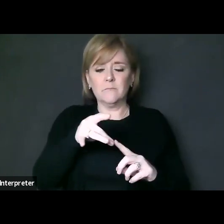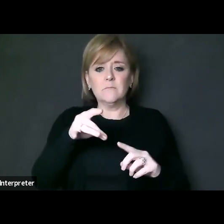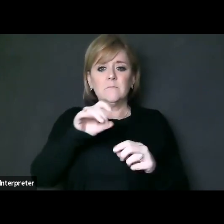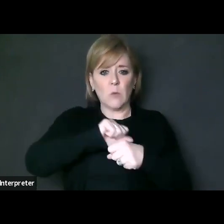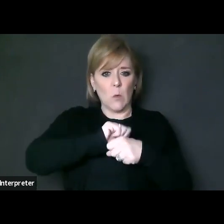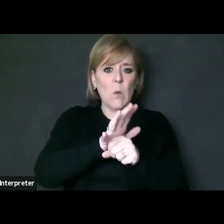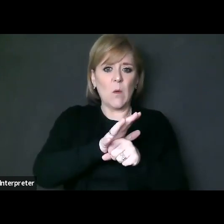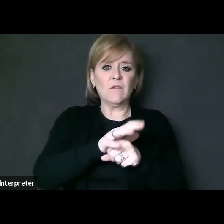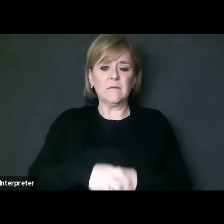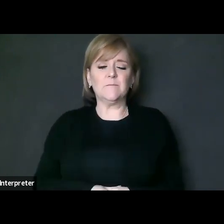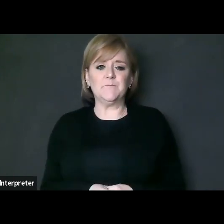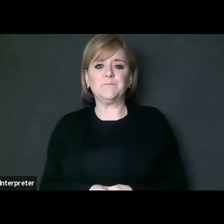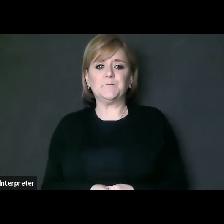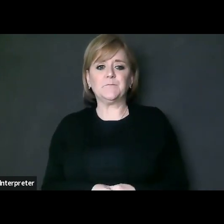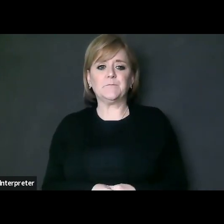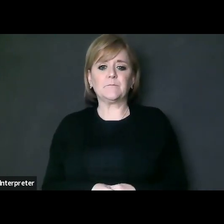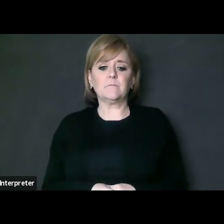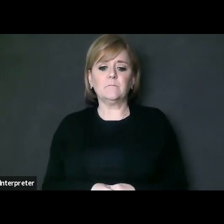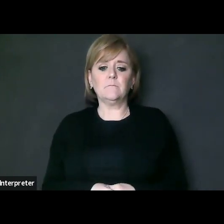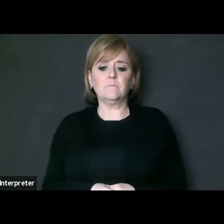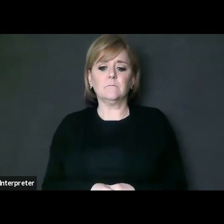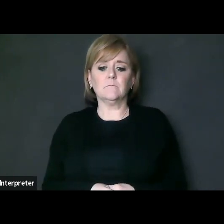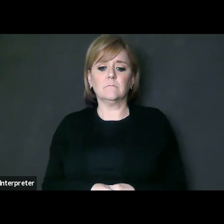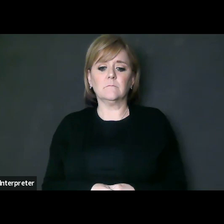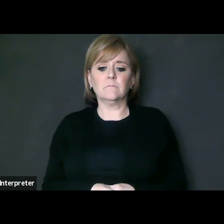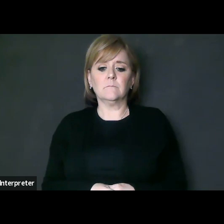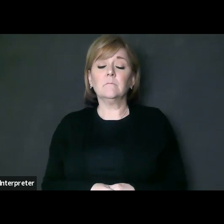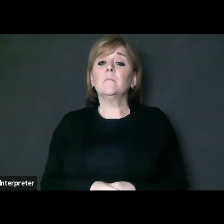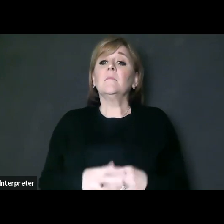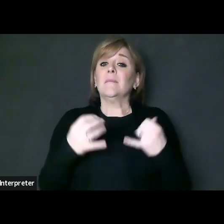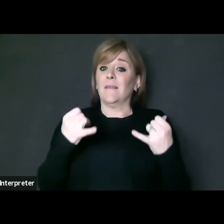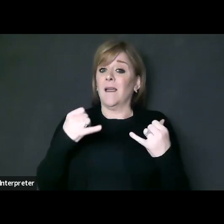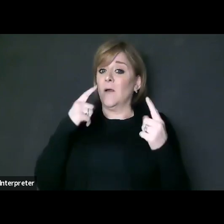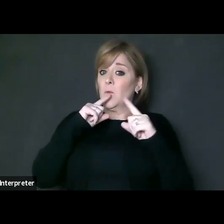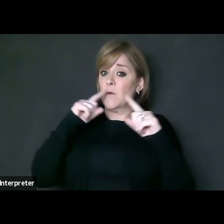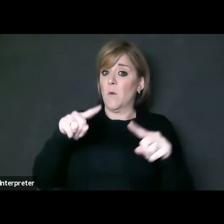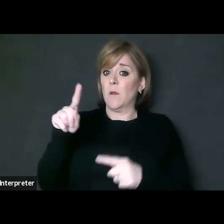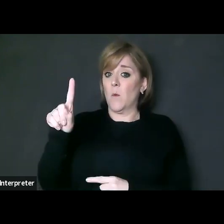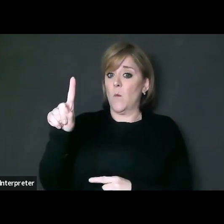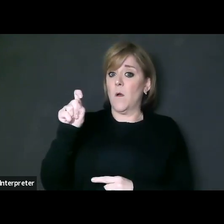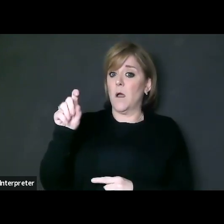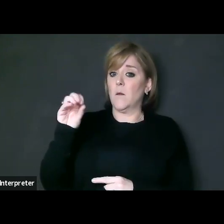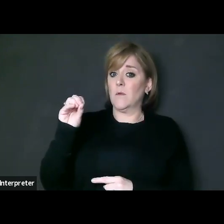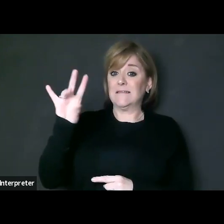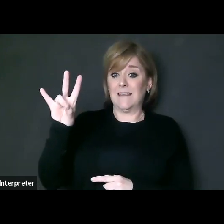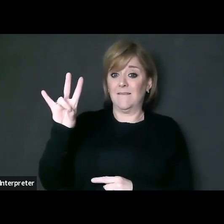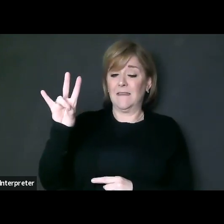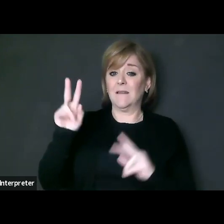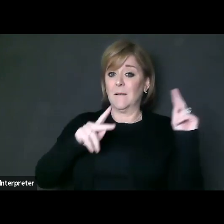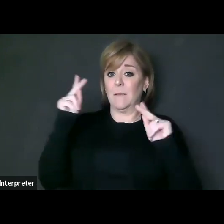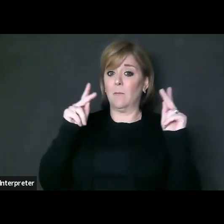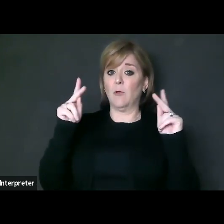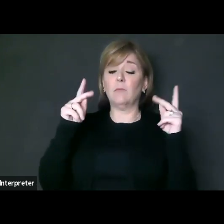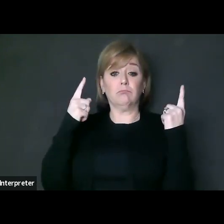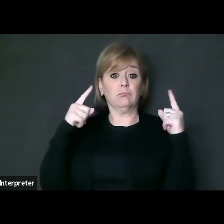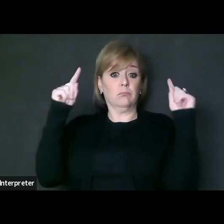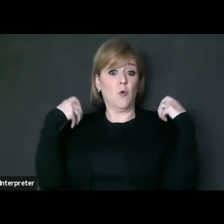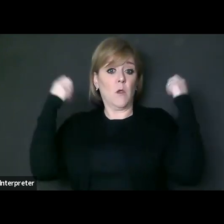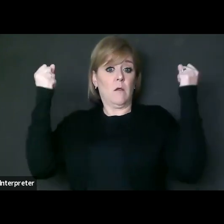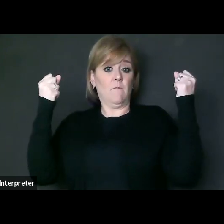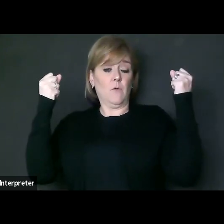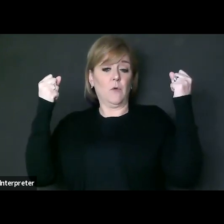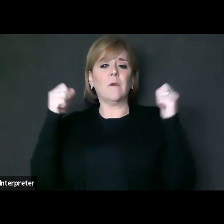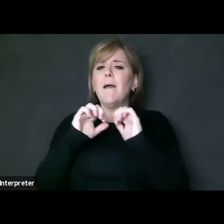infected. We are also now reporting that we have 107 people who are fully recovered. And there are two ways the